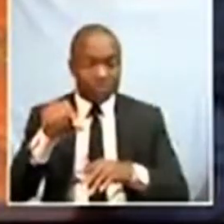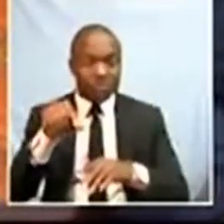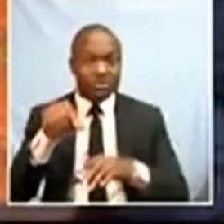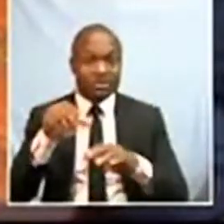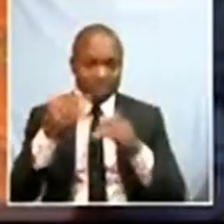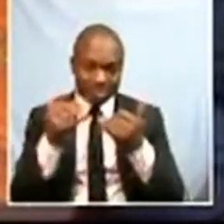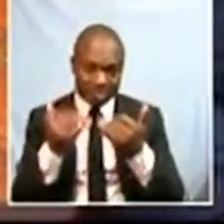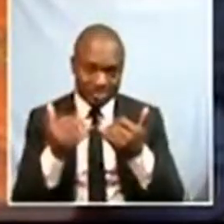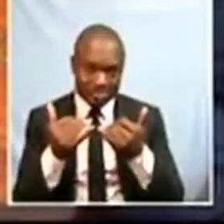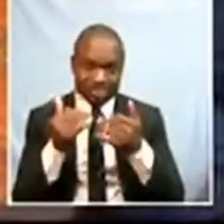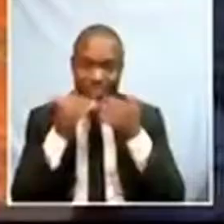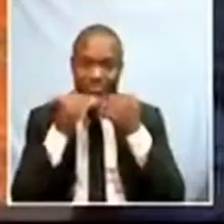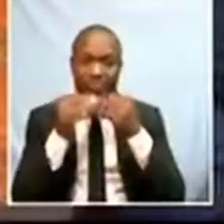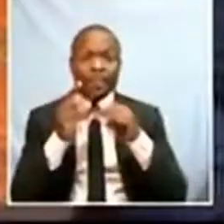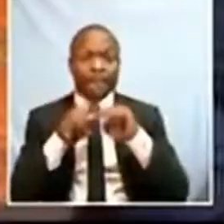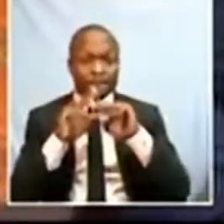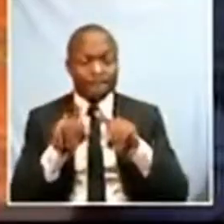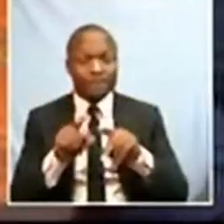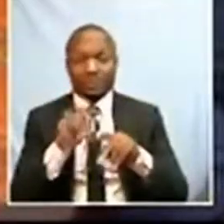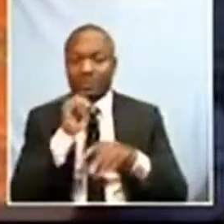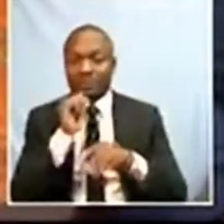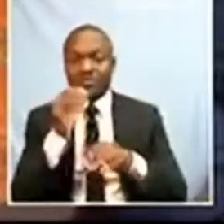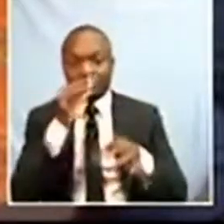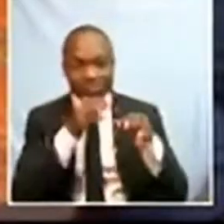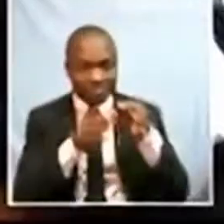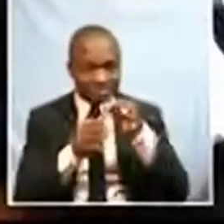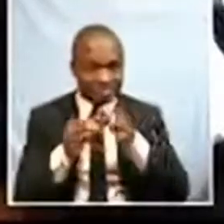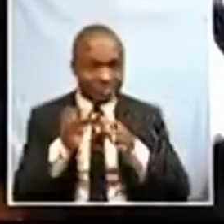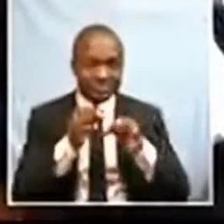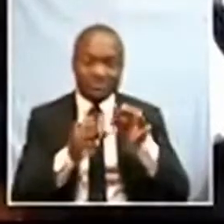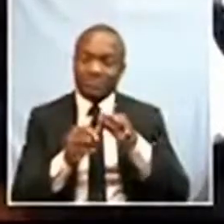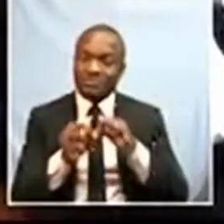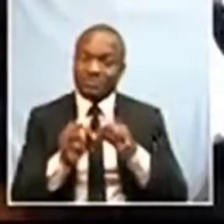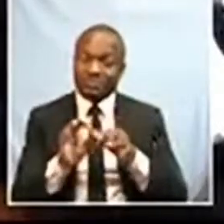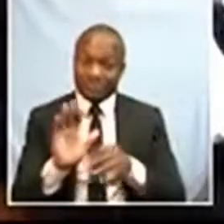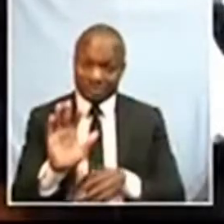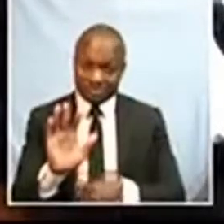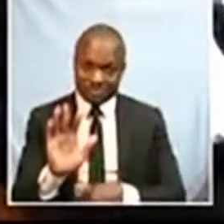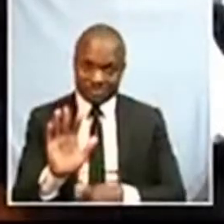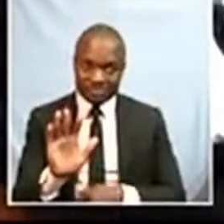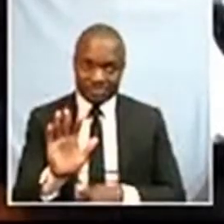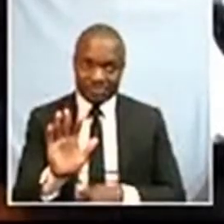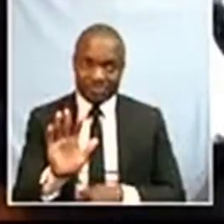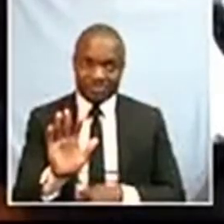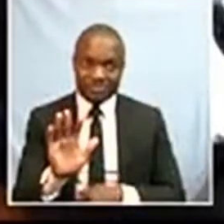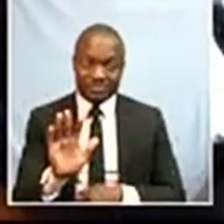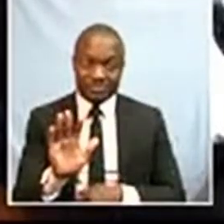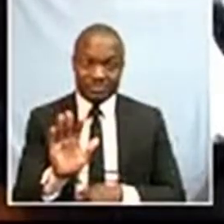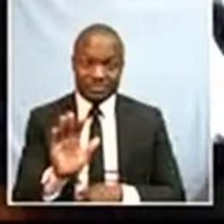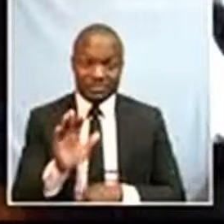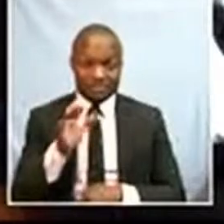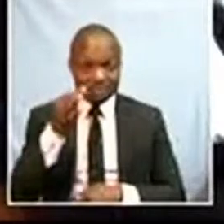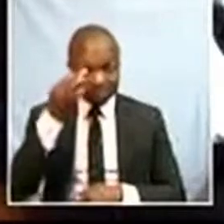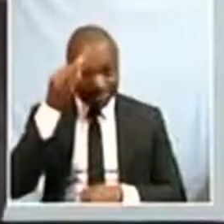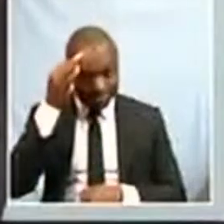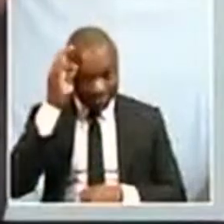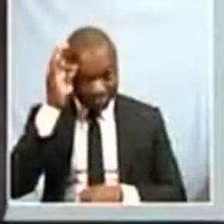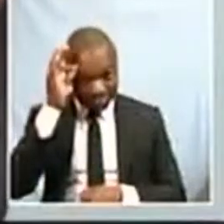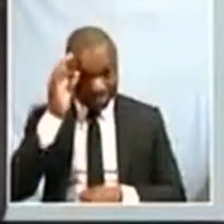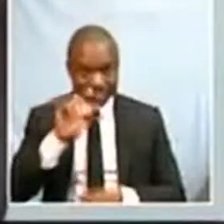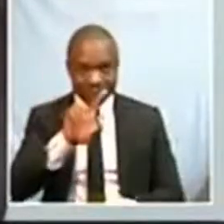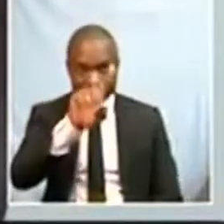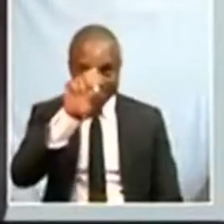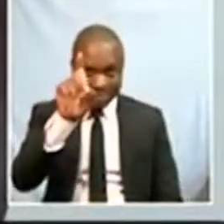Thank you, Chair. I think maybe I didn't come out properly. Kindly Okay. take note of the